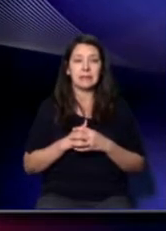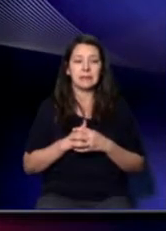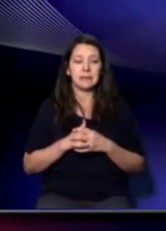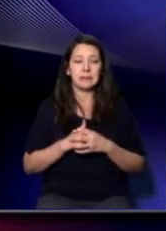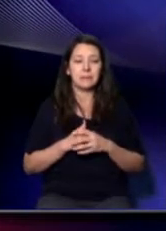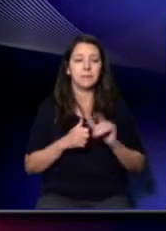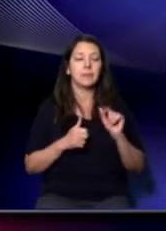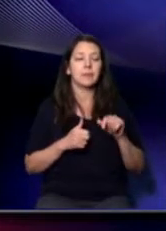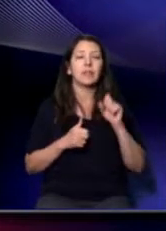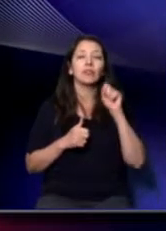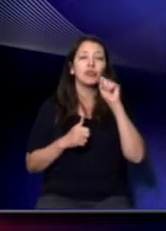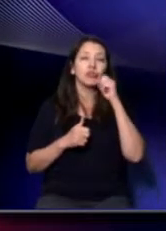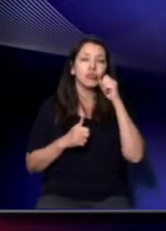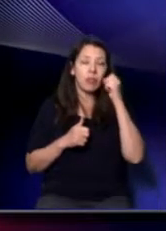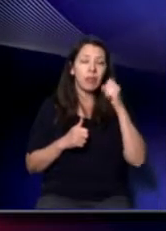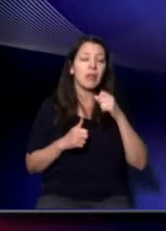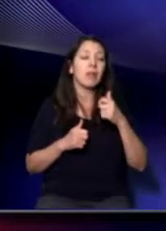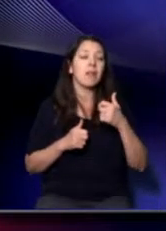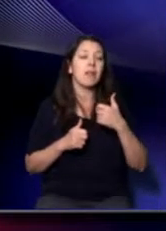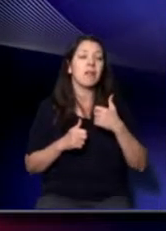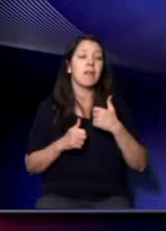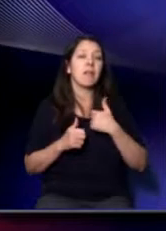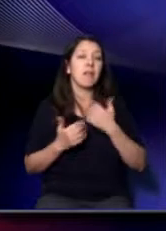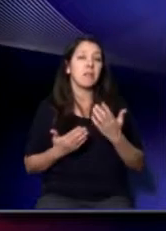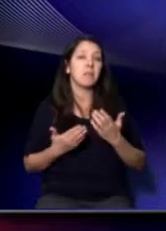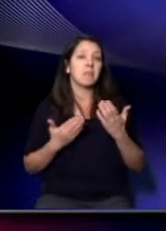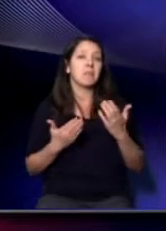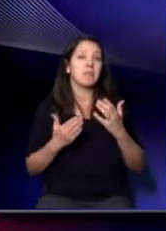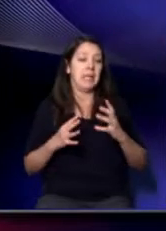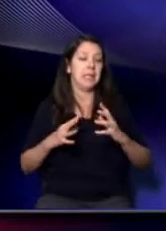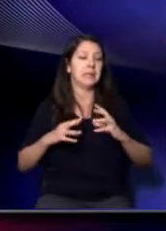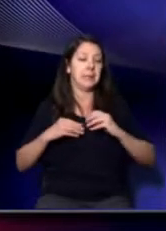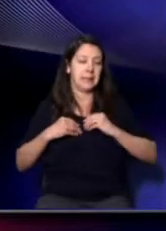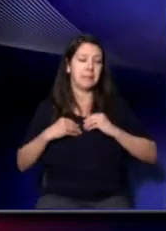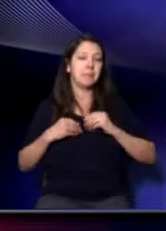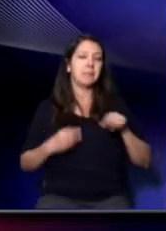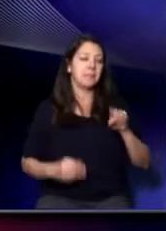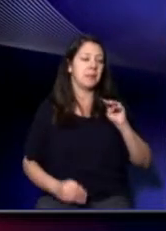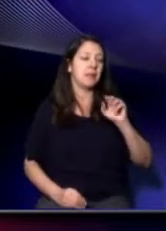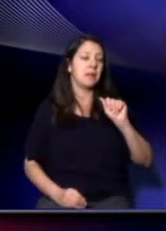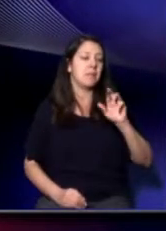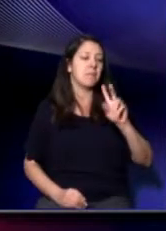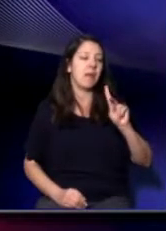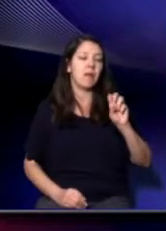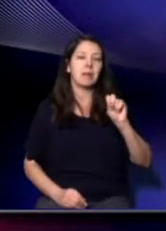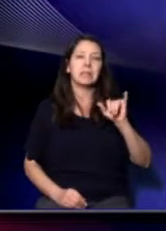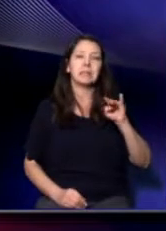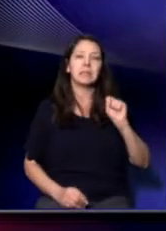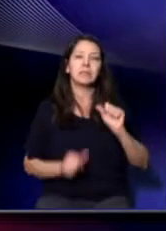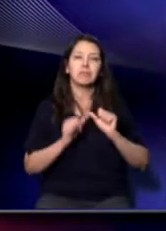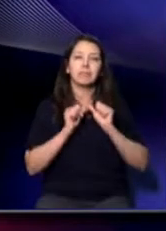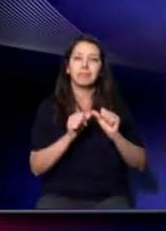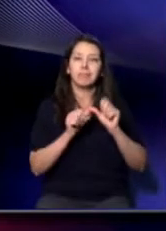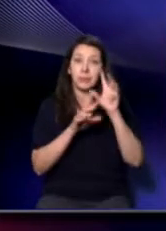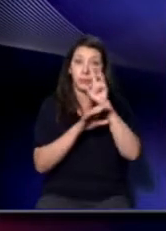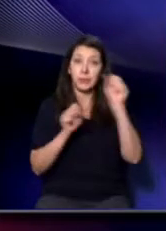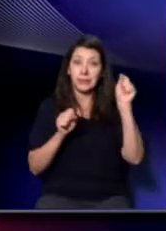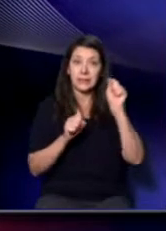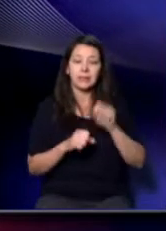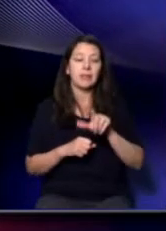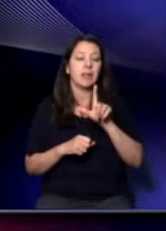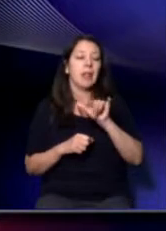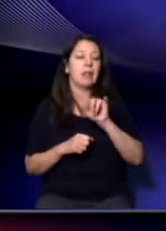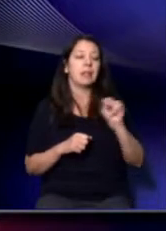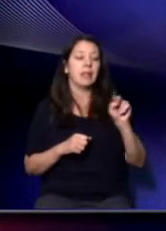This is Shelley. I move that we accept the nomination for Mark Sims as president and Lynn Davison